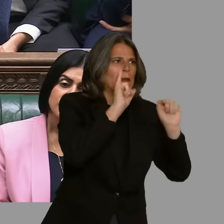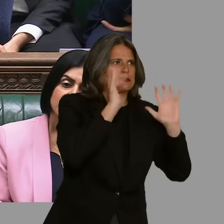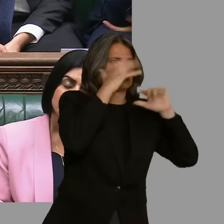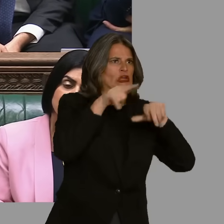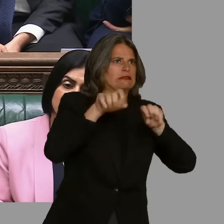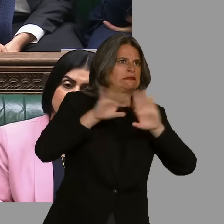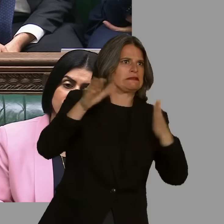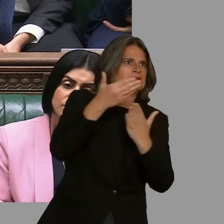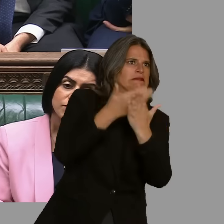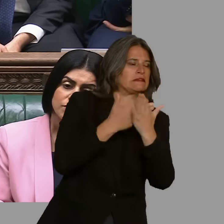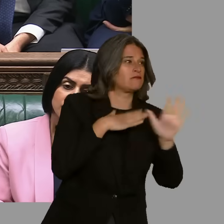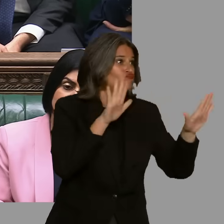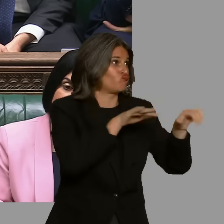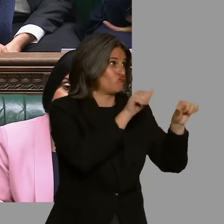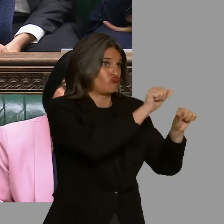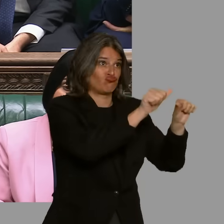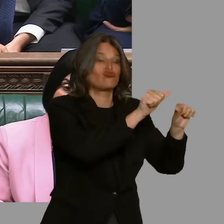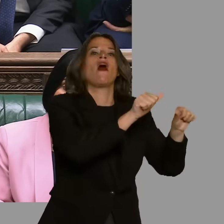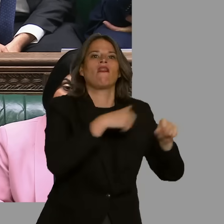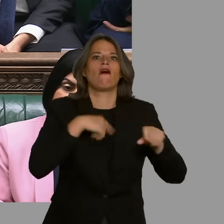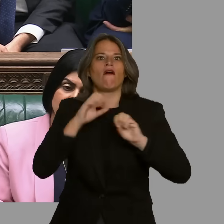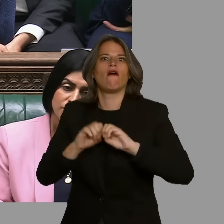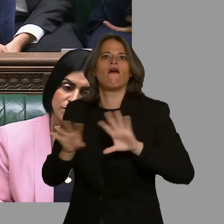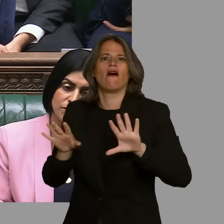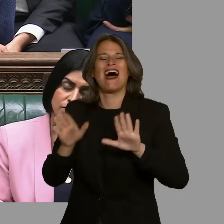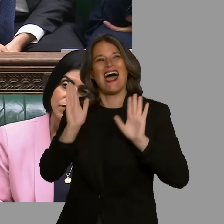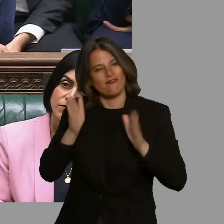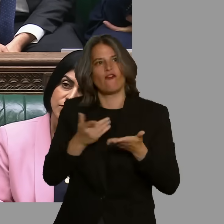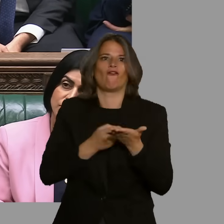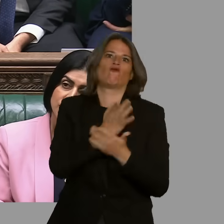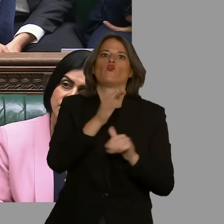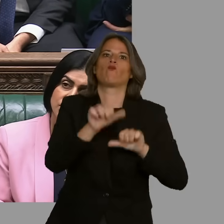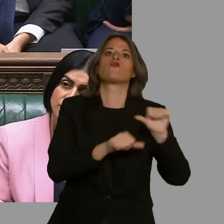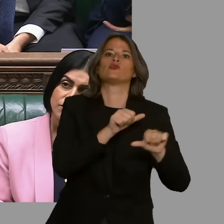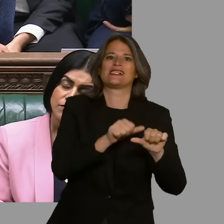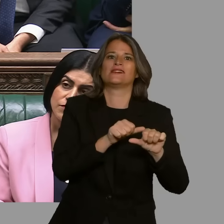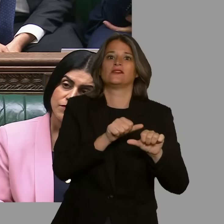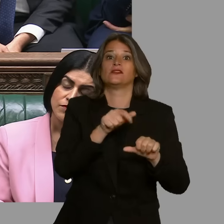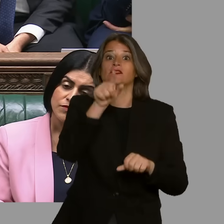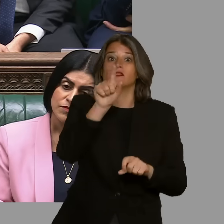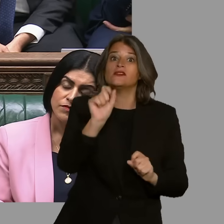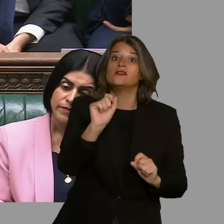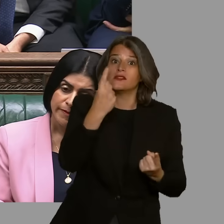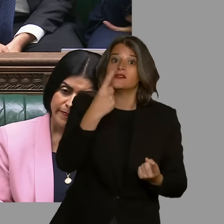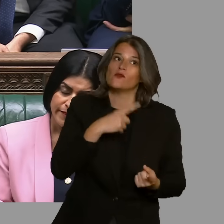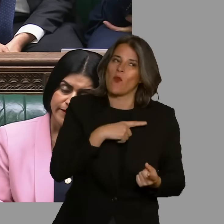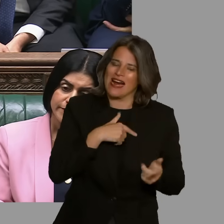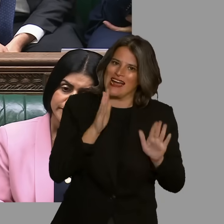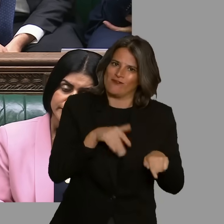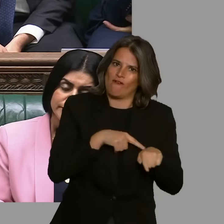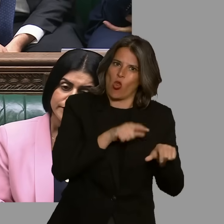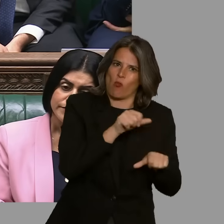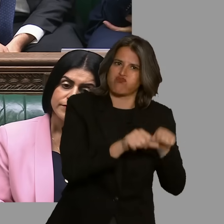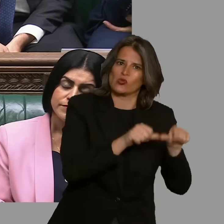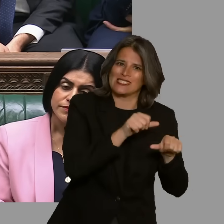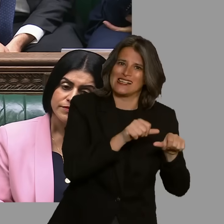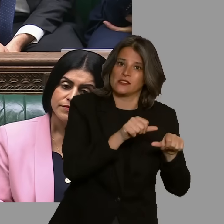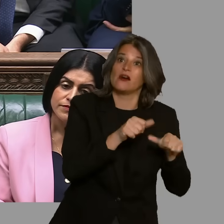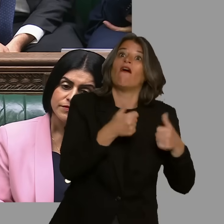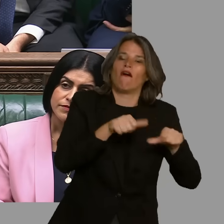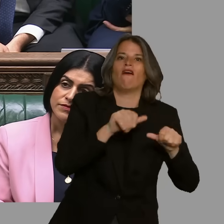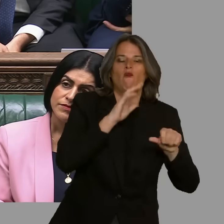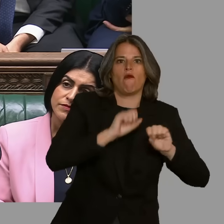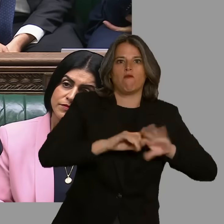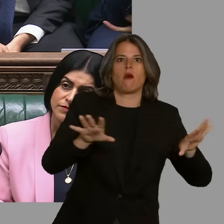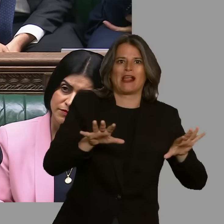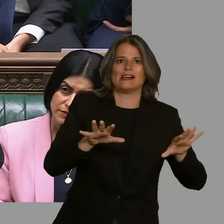etc. There is a usual rules and process for government. But I remind her that the substantive issues in this case were discussed at meetings